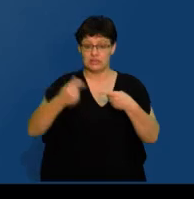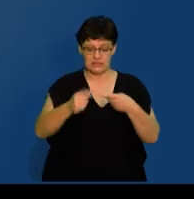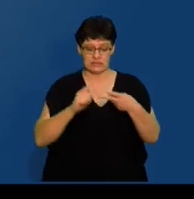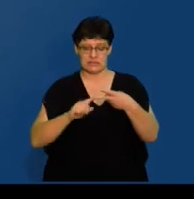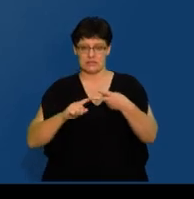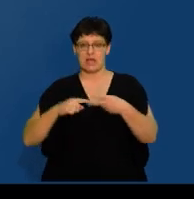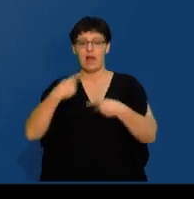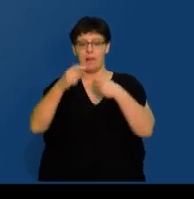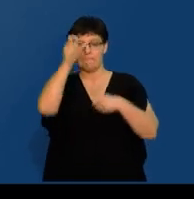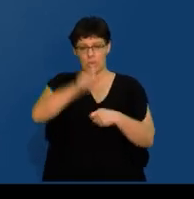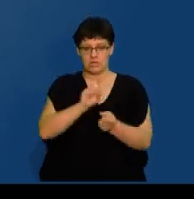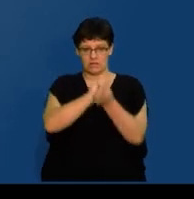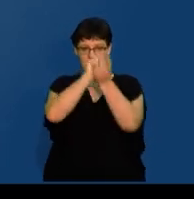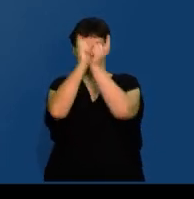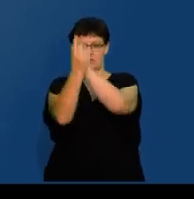and evolution.